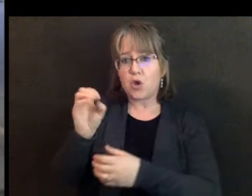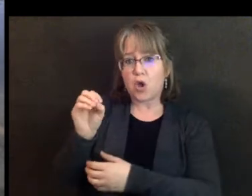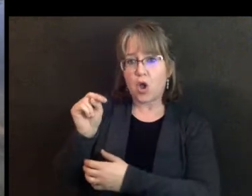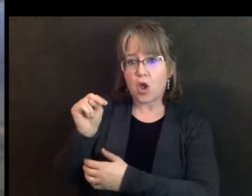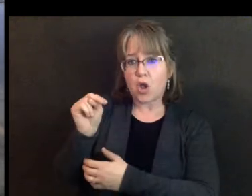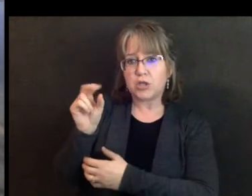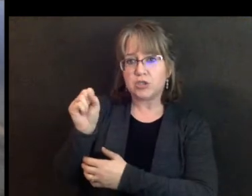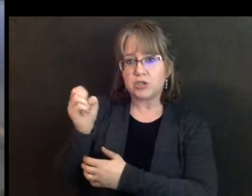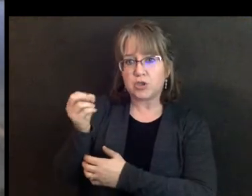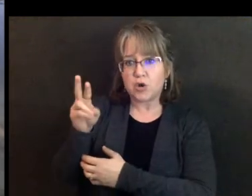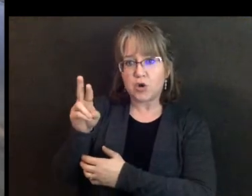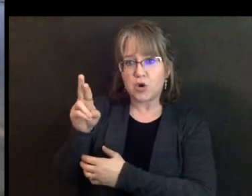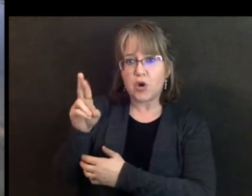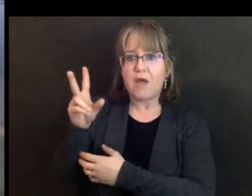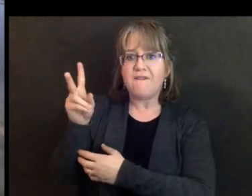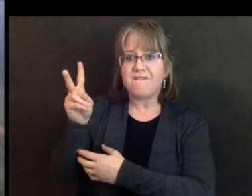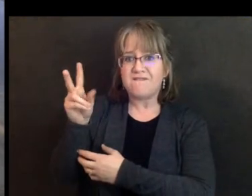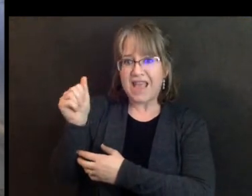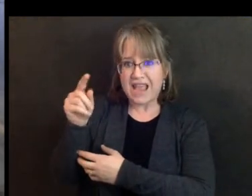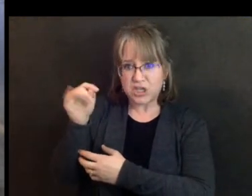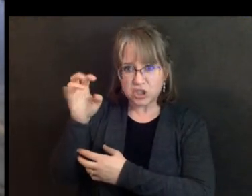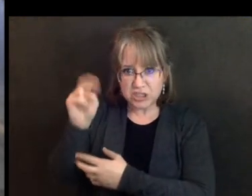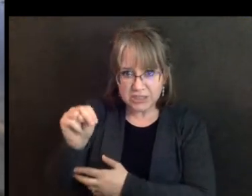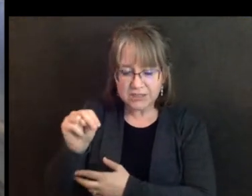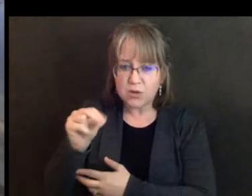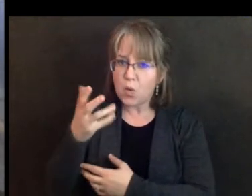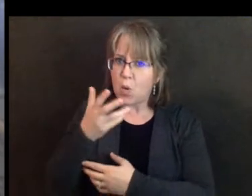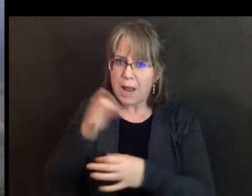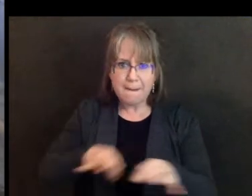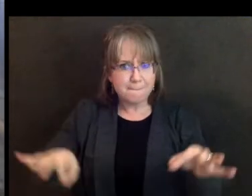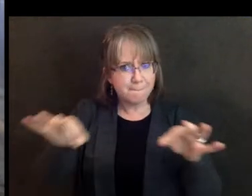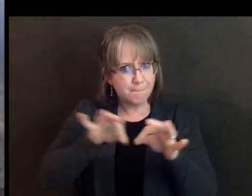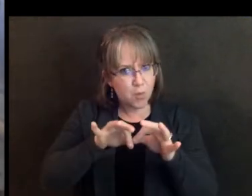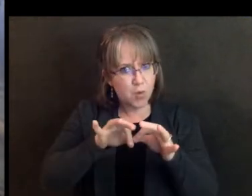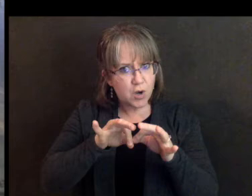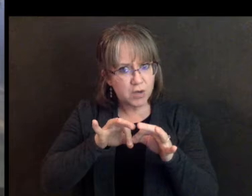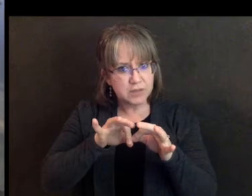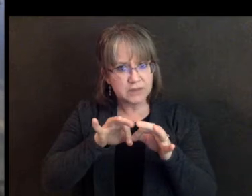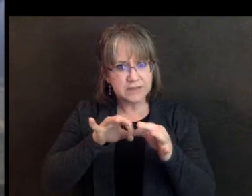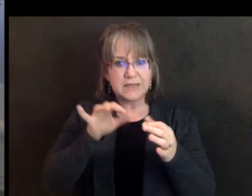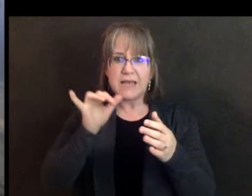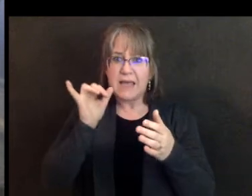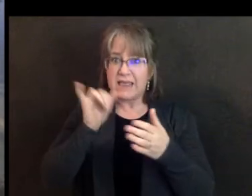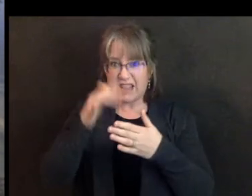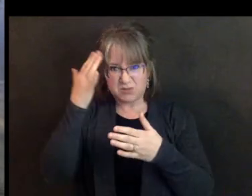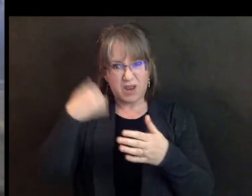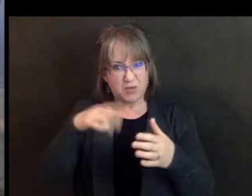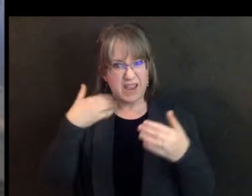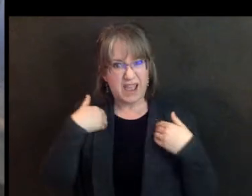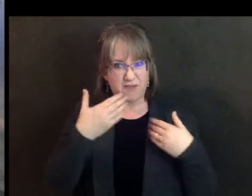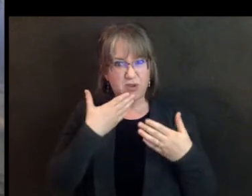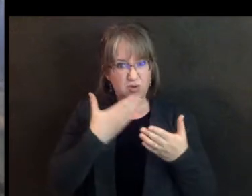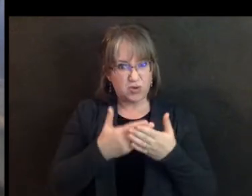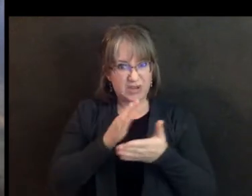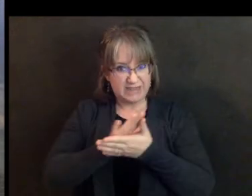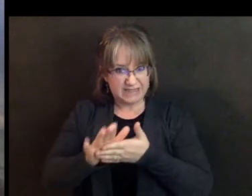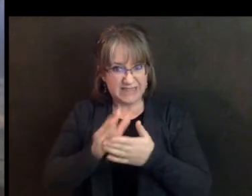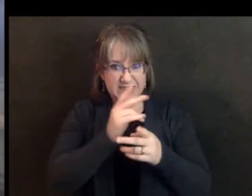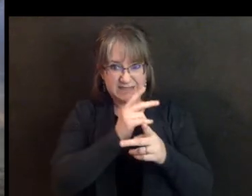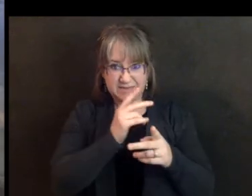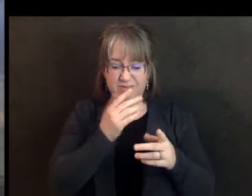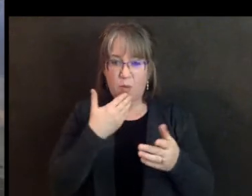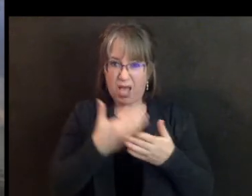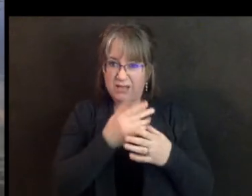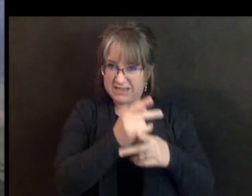State Park of Idaho. It's why we have our park and why it's so well preserved and maintained. A couple things you guys can do to help out